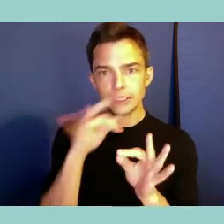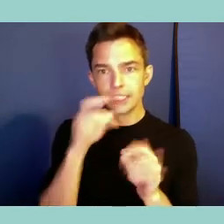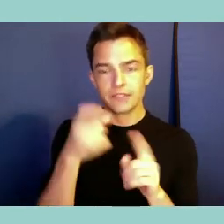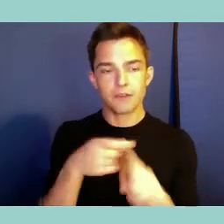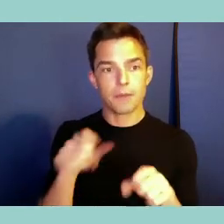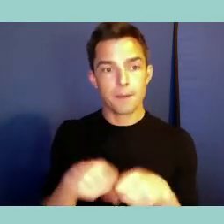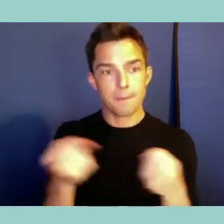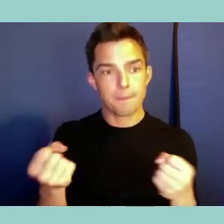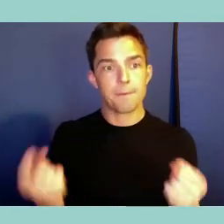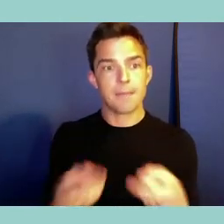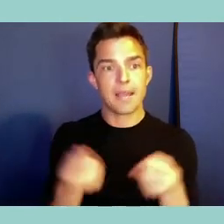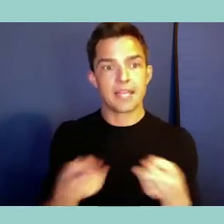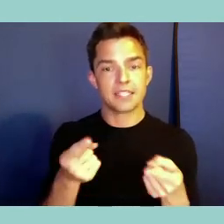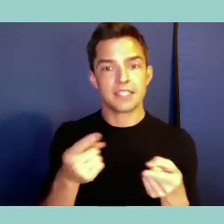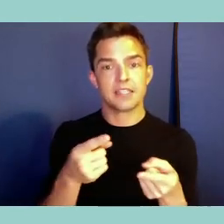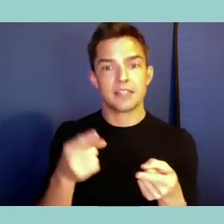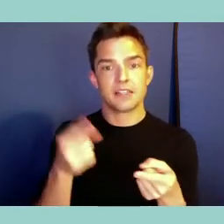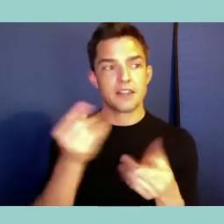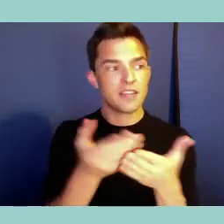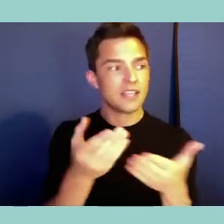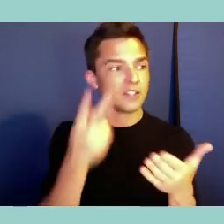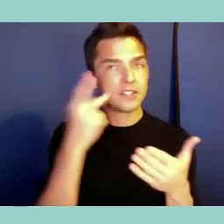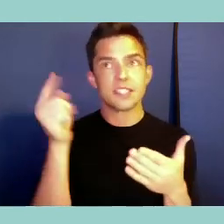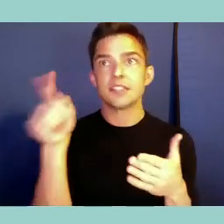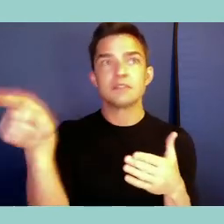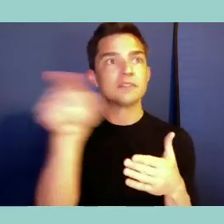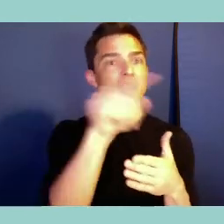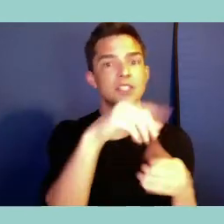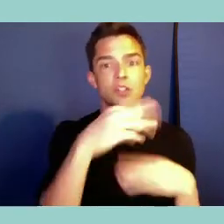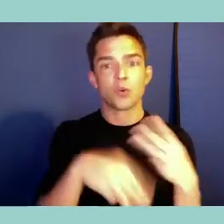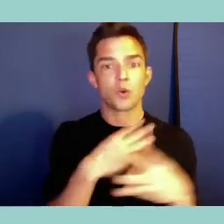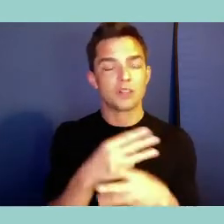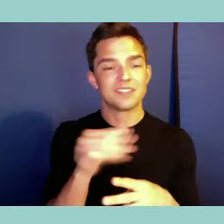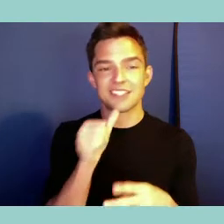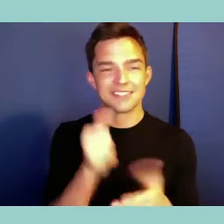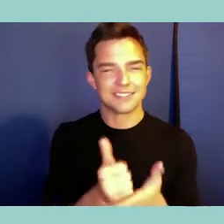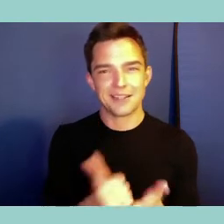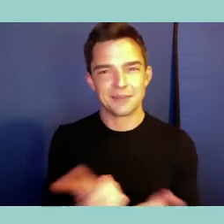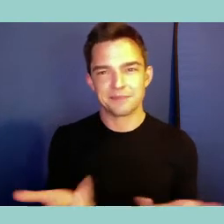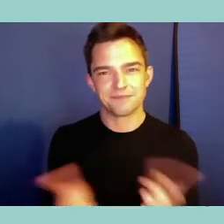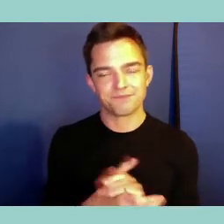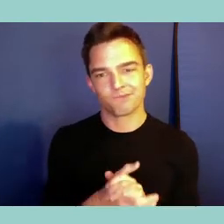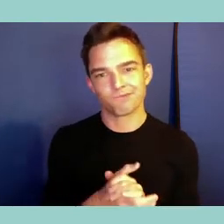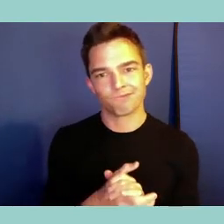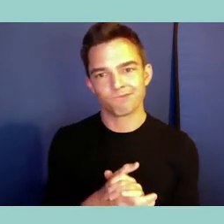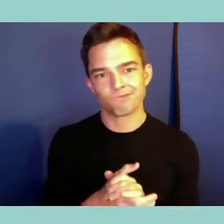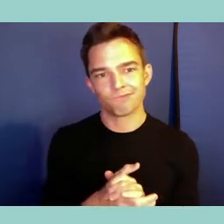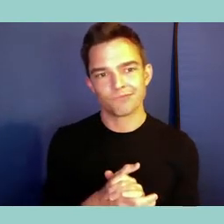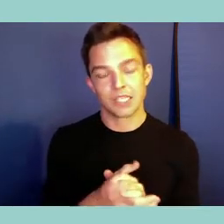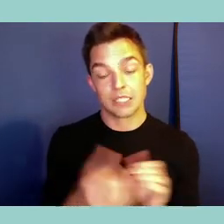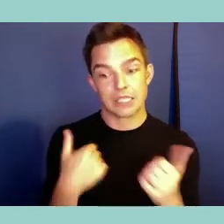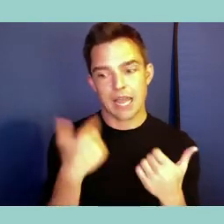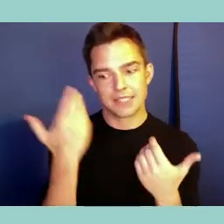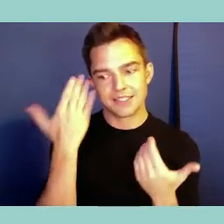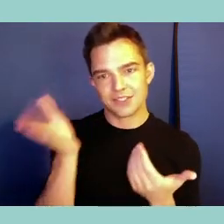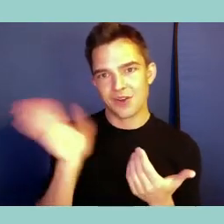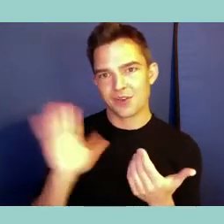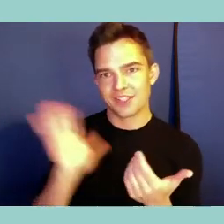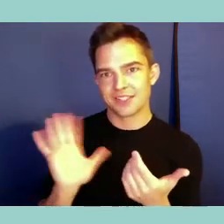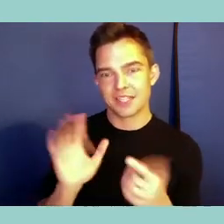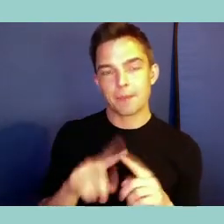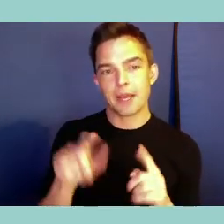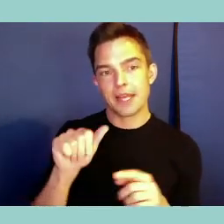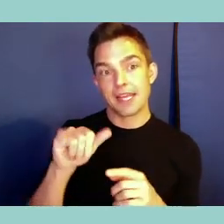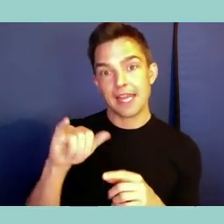what's painful or broken that they notice in the world, we're not actually helping you. I didn't know it back